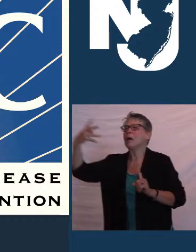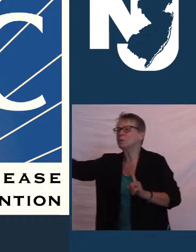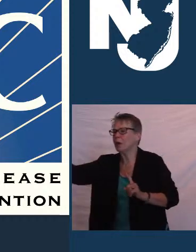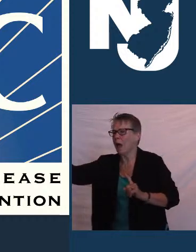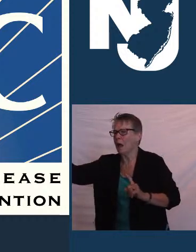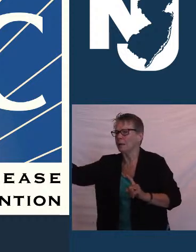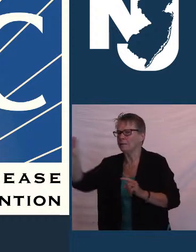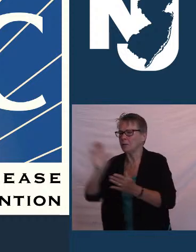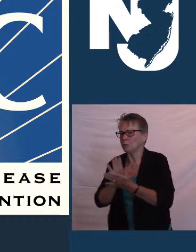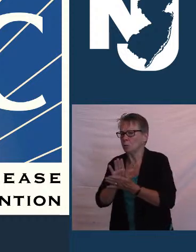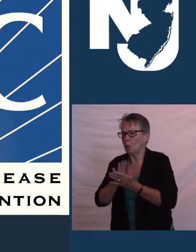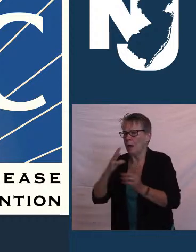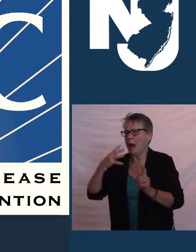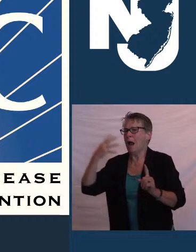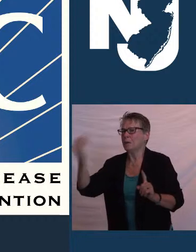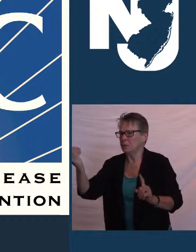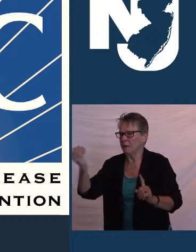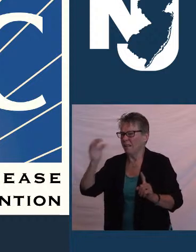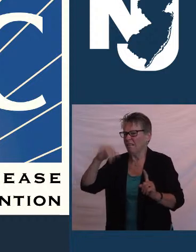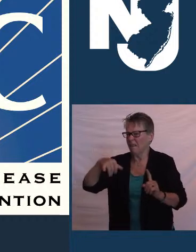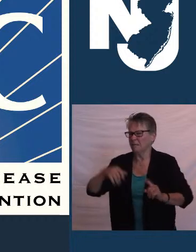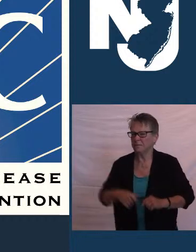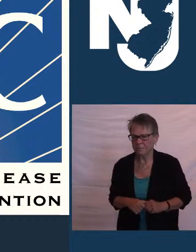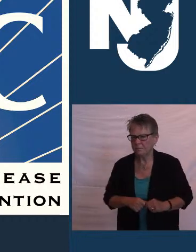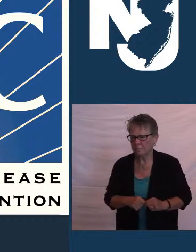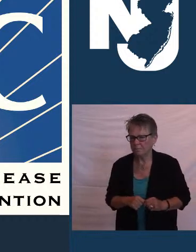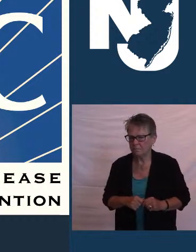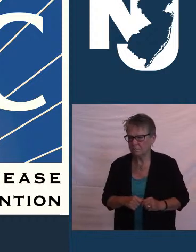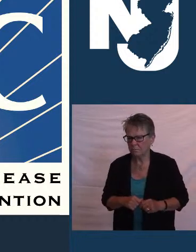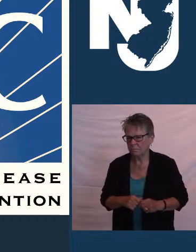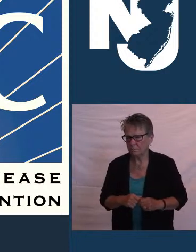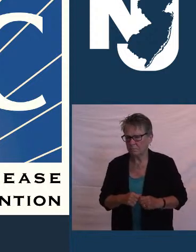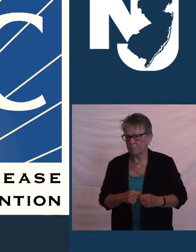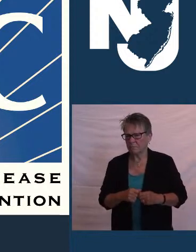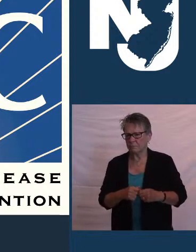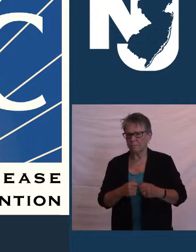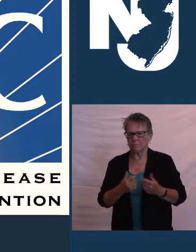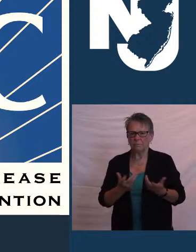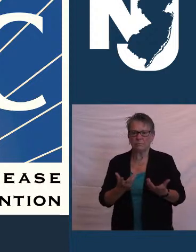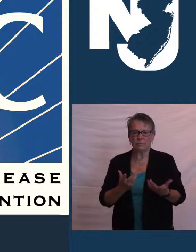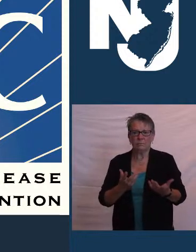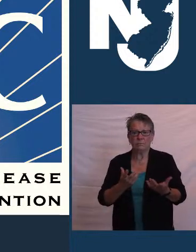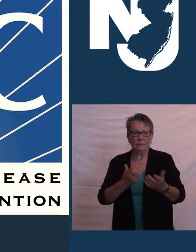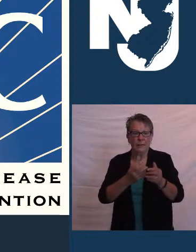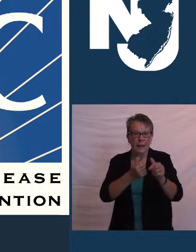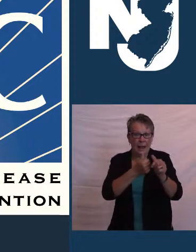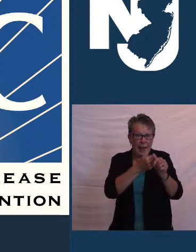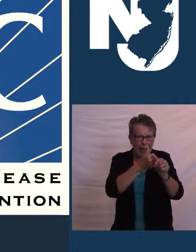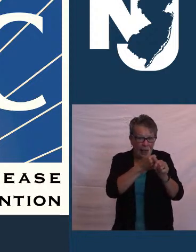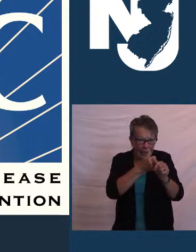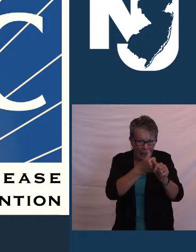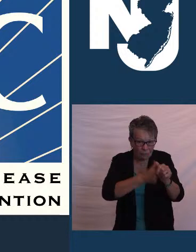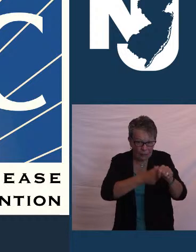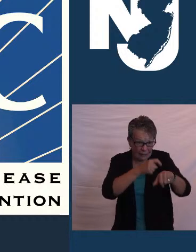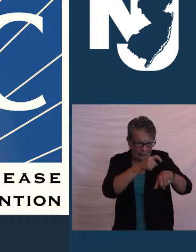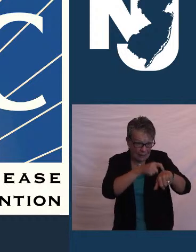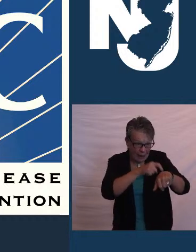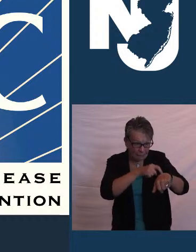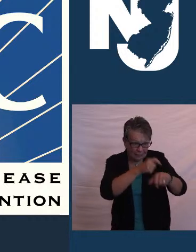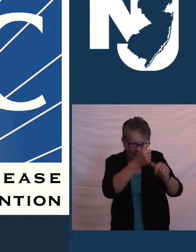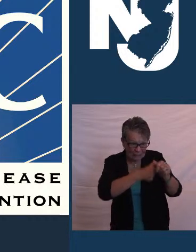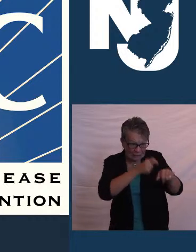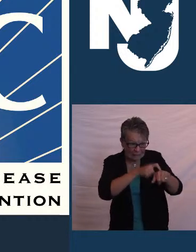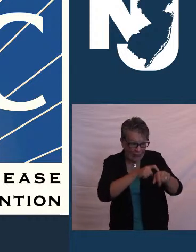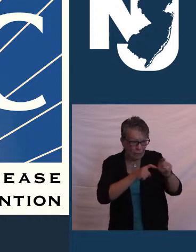been all along. To be sure, we take every newly identified case, regardless from where it comes,